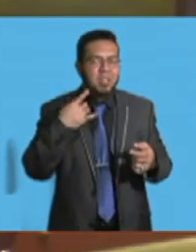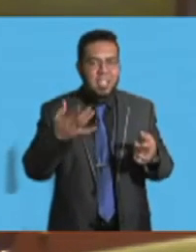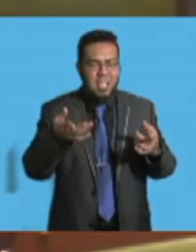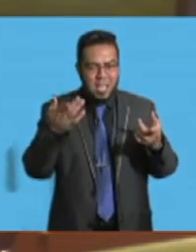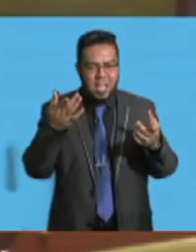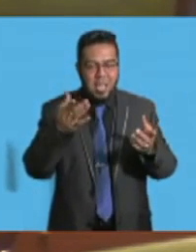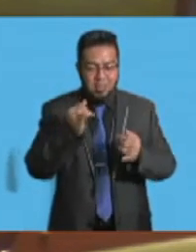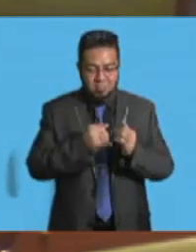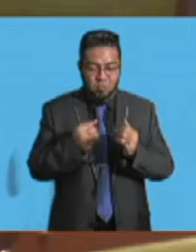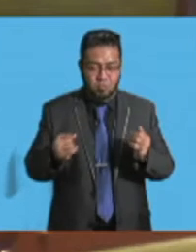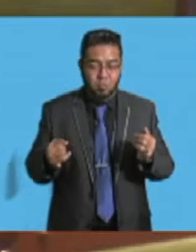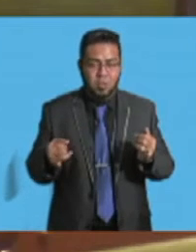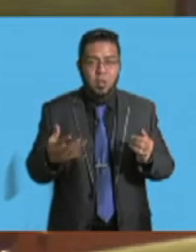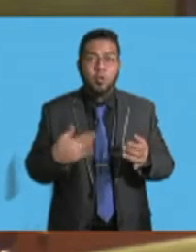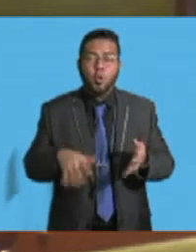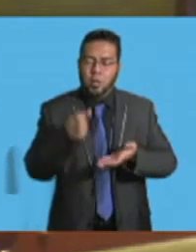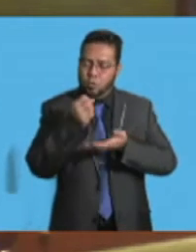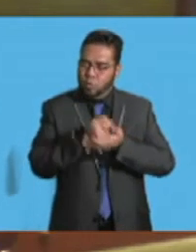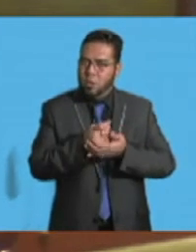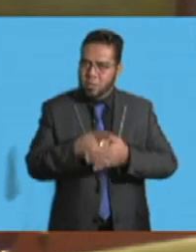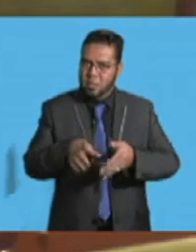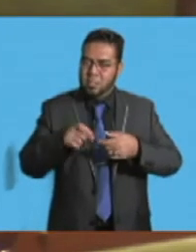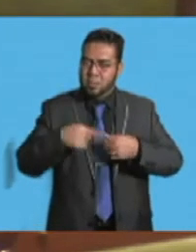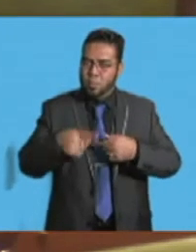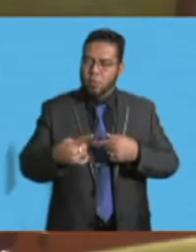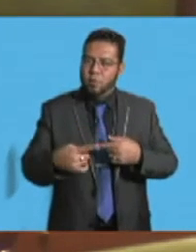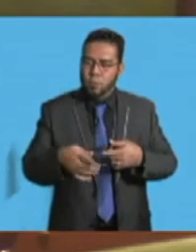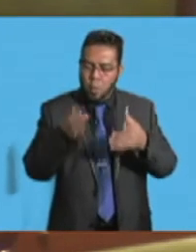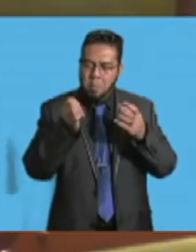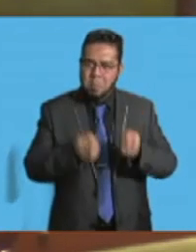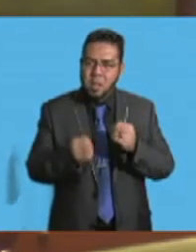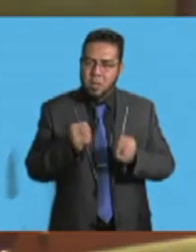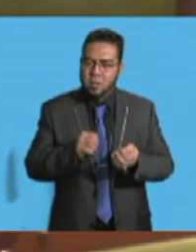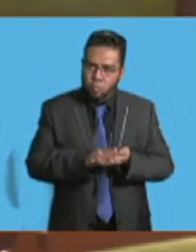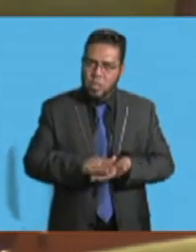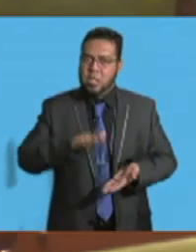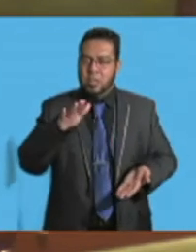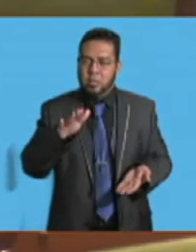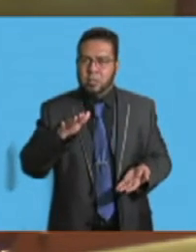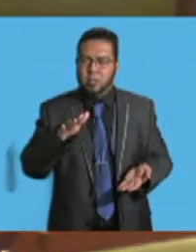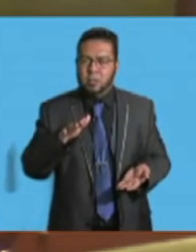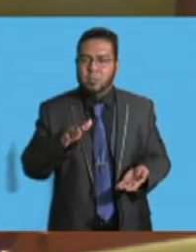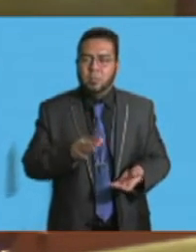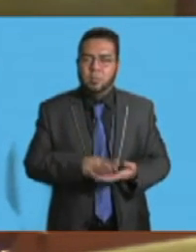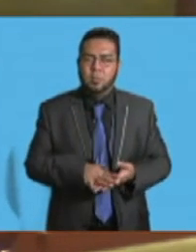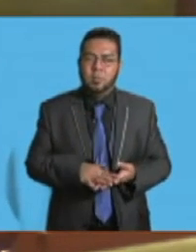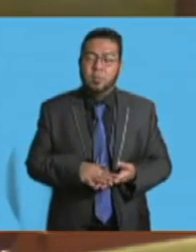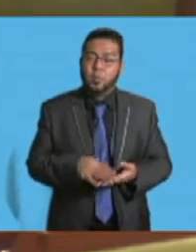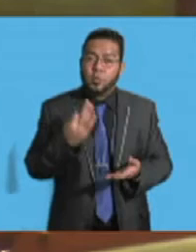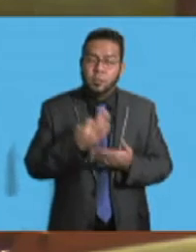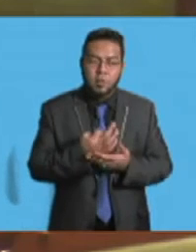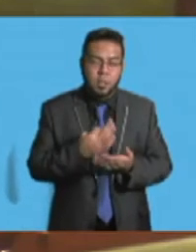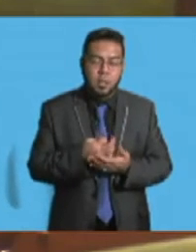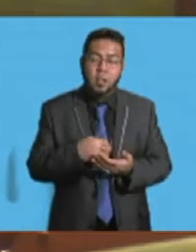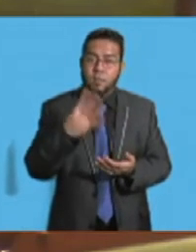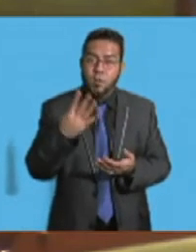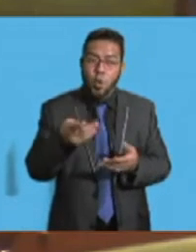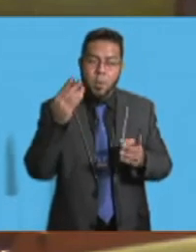control, research and support for increased farm production. The 2018-2019 program will fund the following